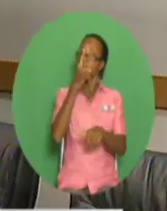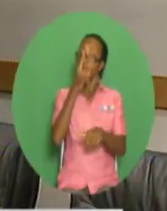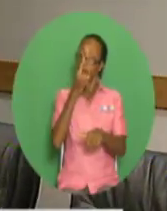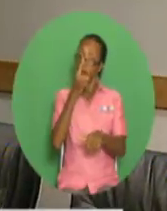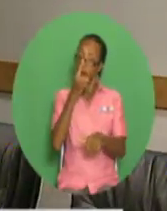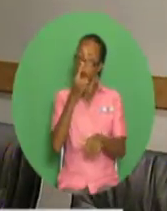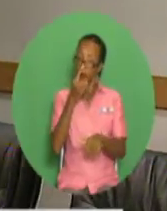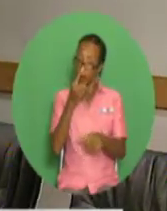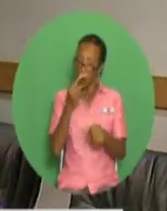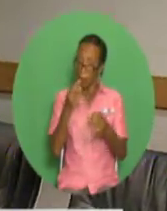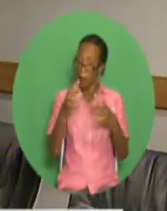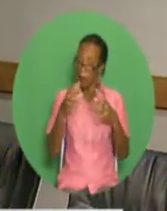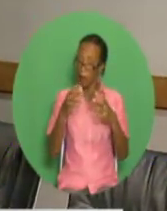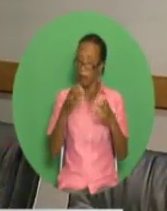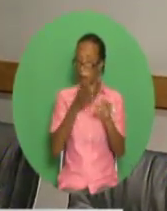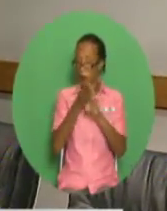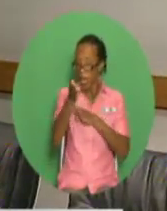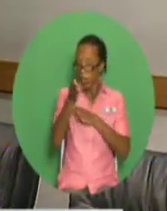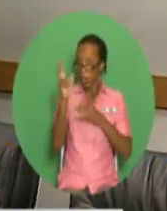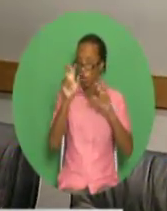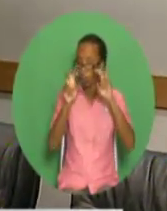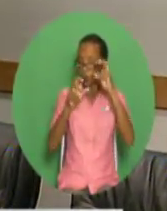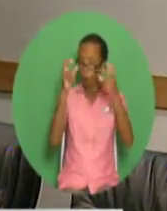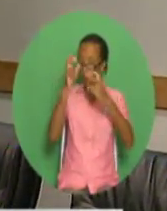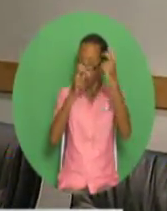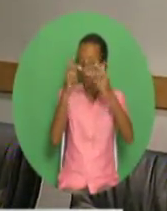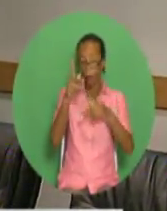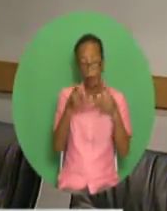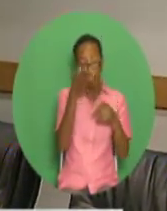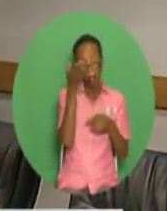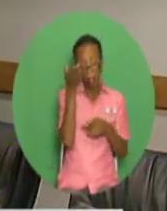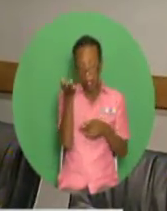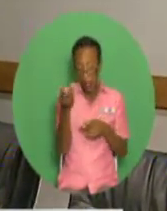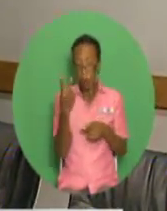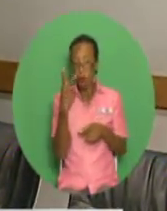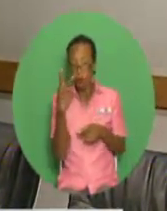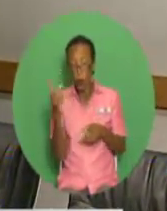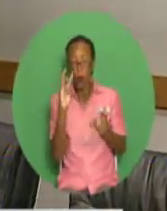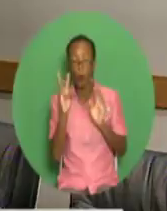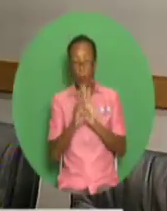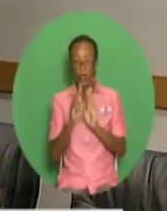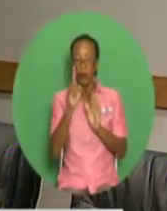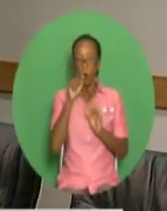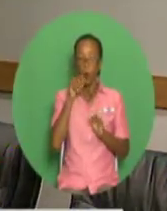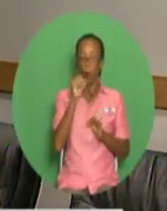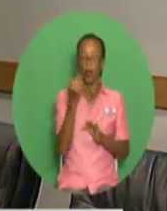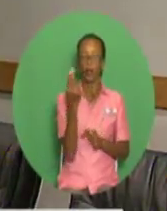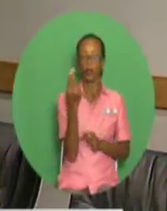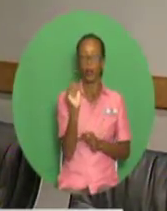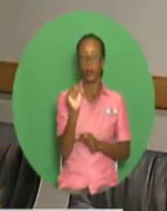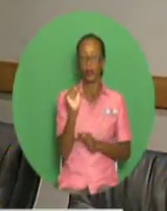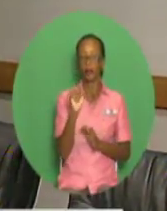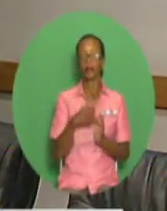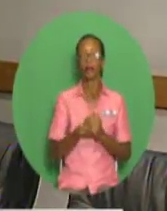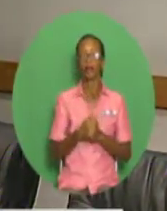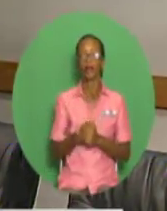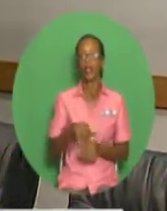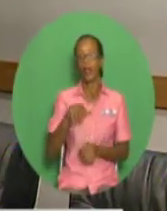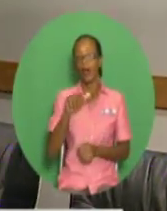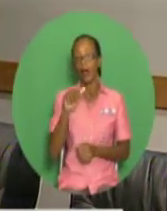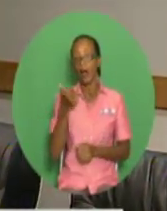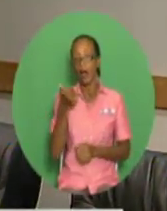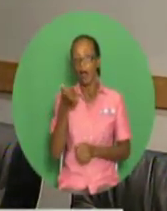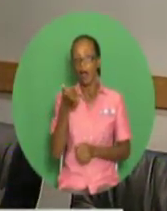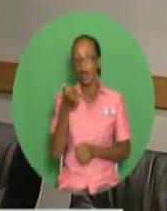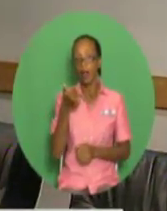Academy has hosted, and I was glad to see a number of you all there at the finals that we were able to win. We won the Super 50 men's cricket. We won the